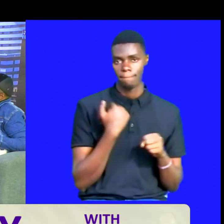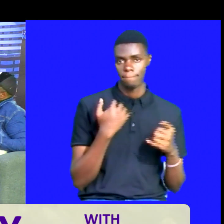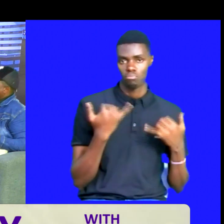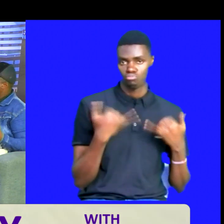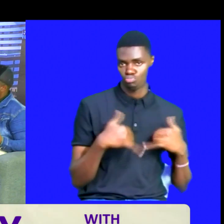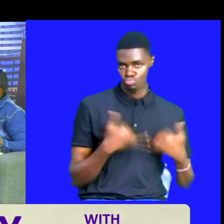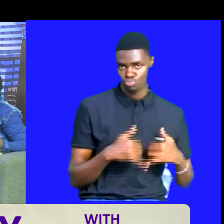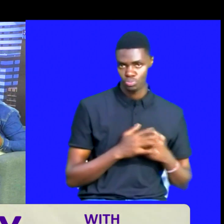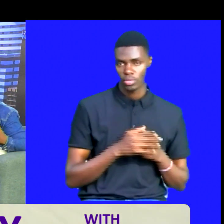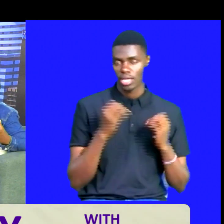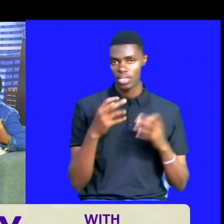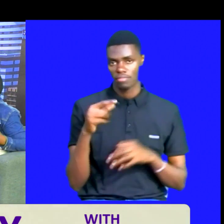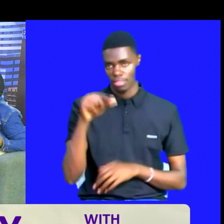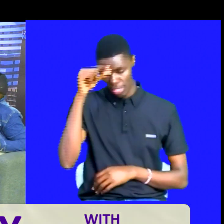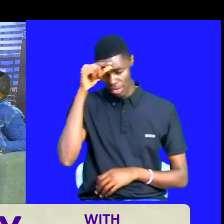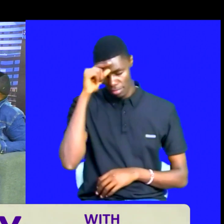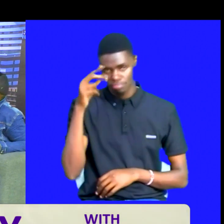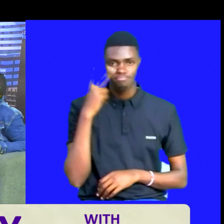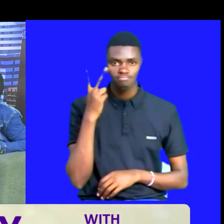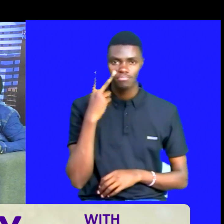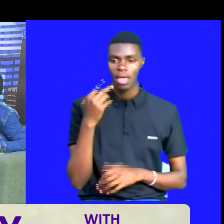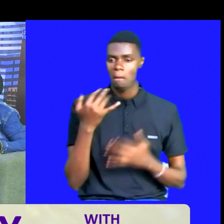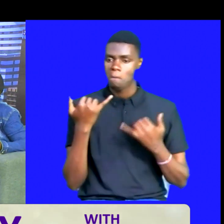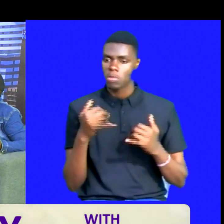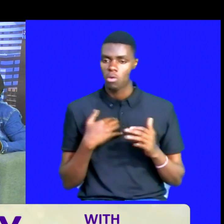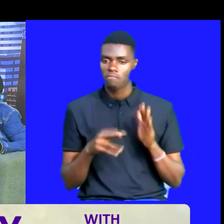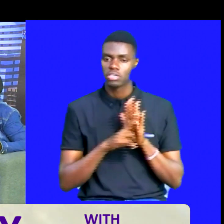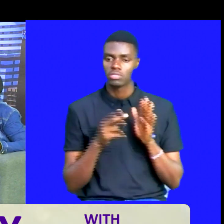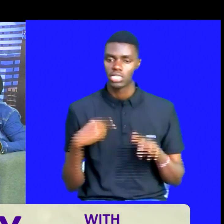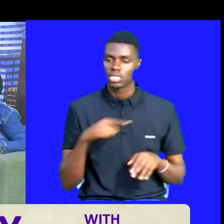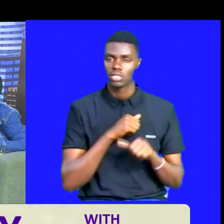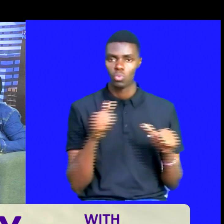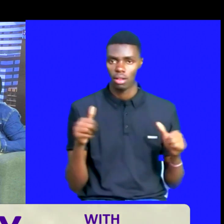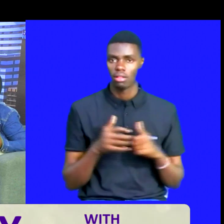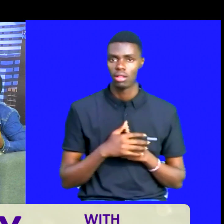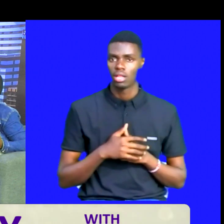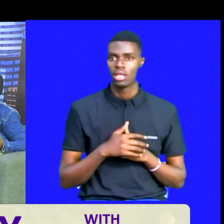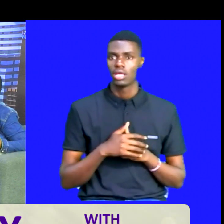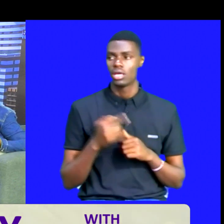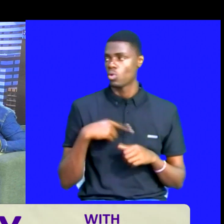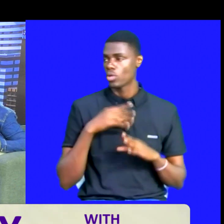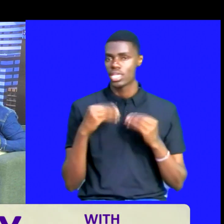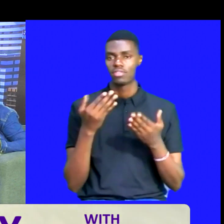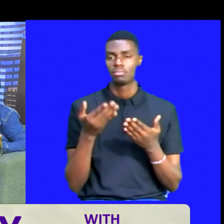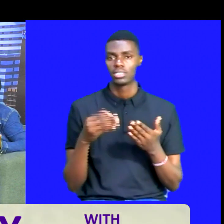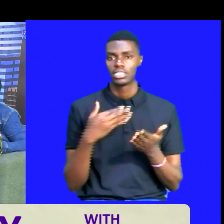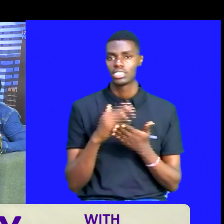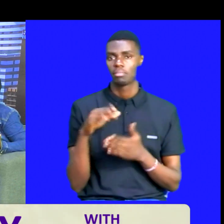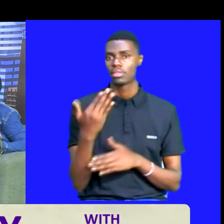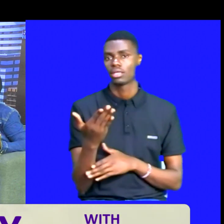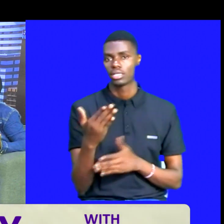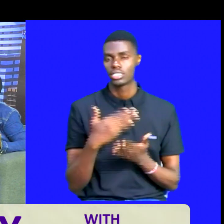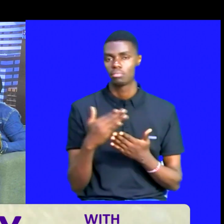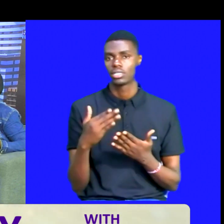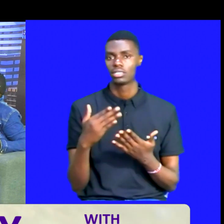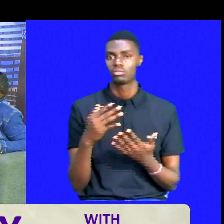that if the government can see to this, that these people are really represented as well, how about giving them something to stick